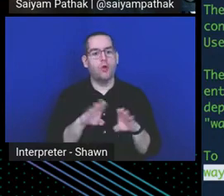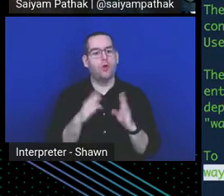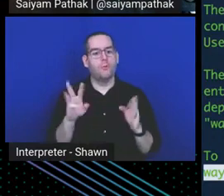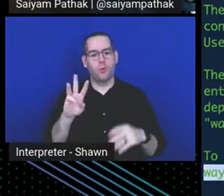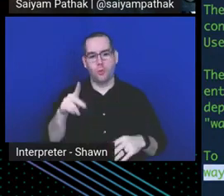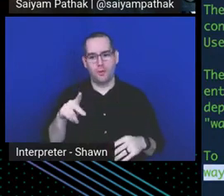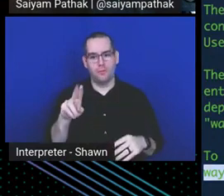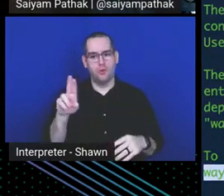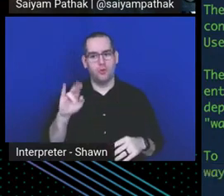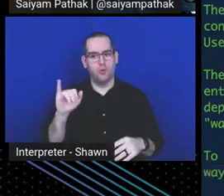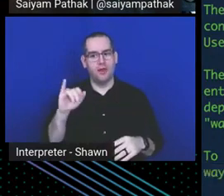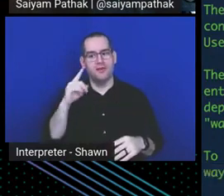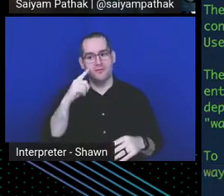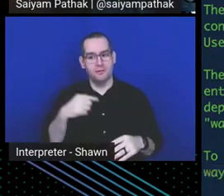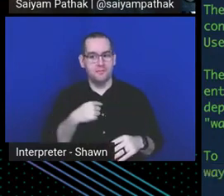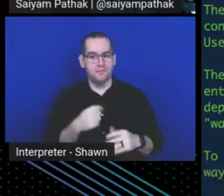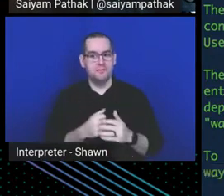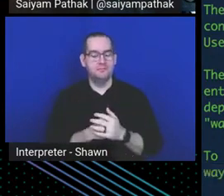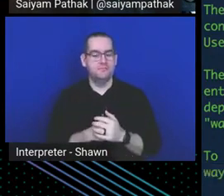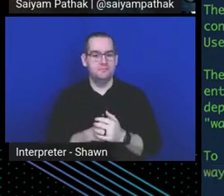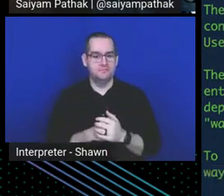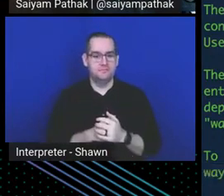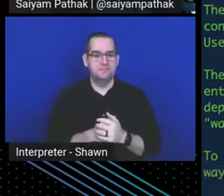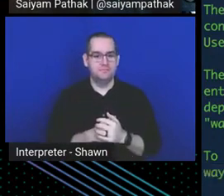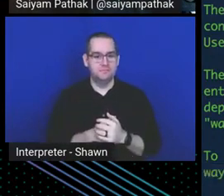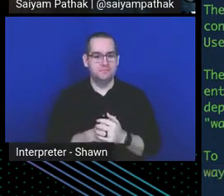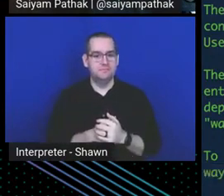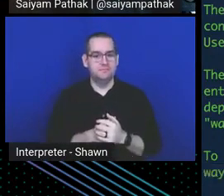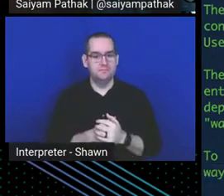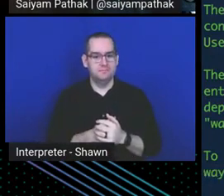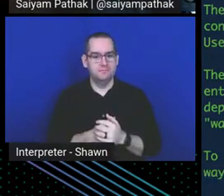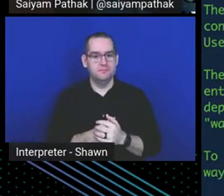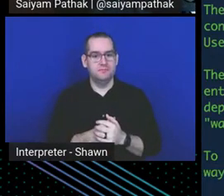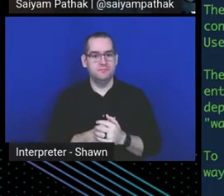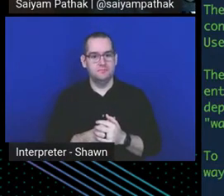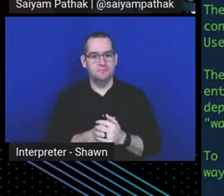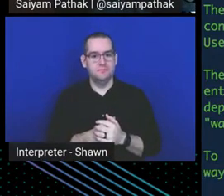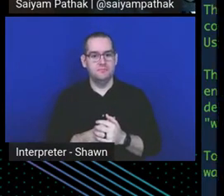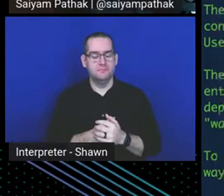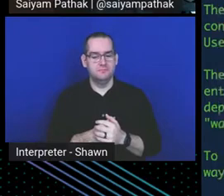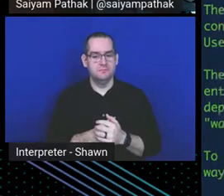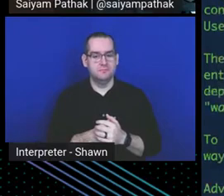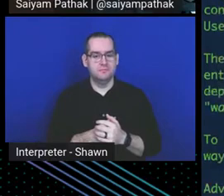UI for me, and it will, let me first do it,